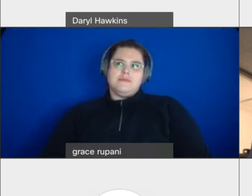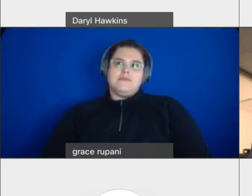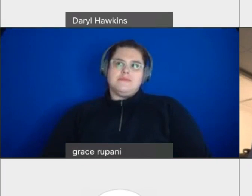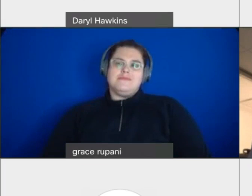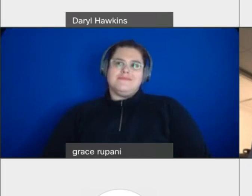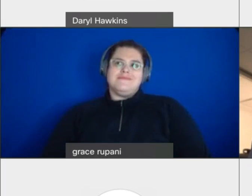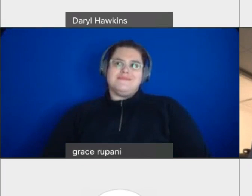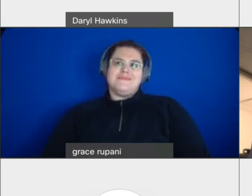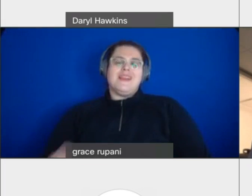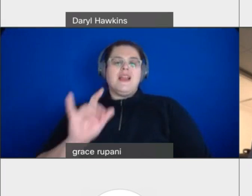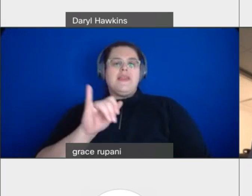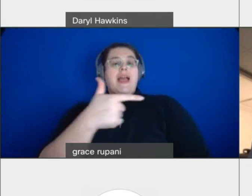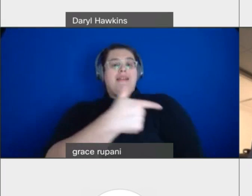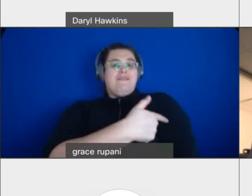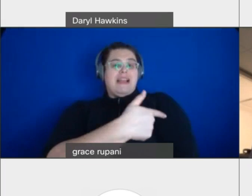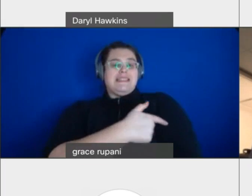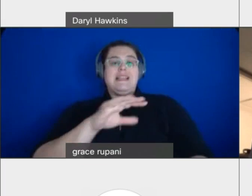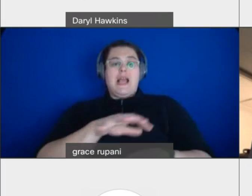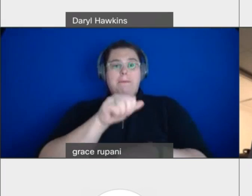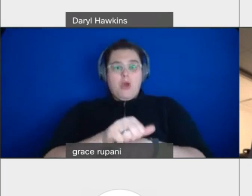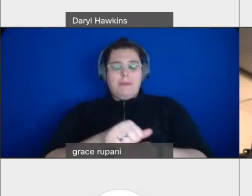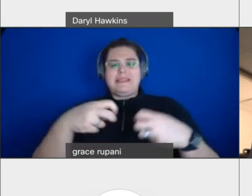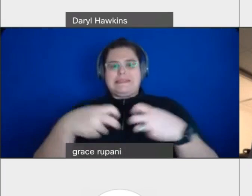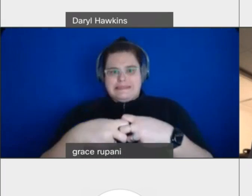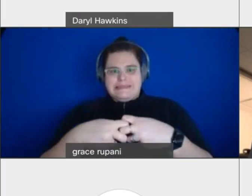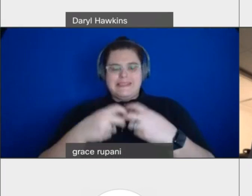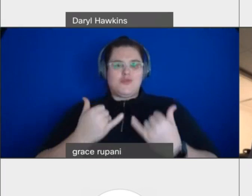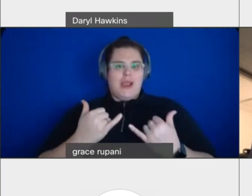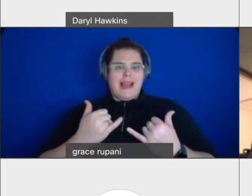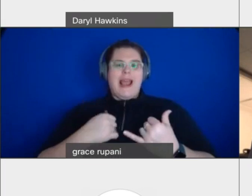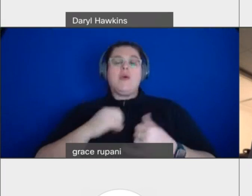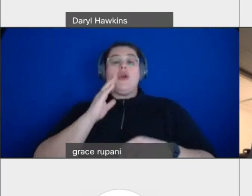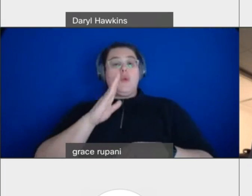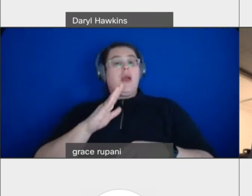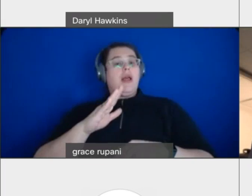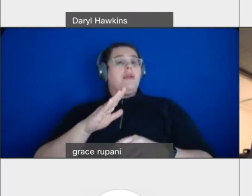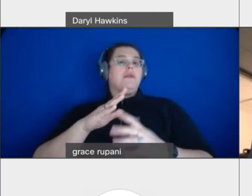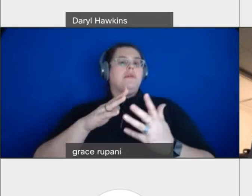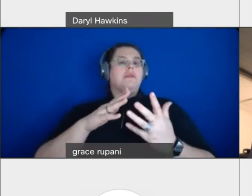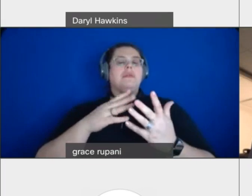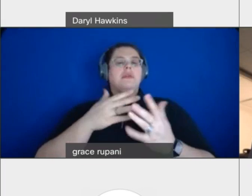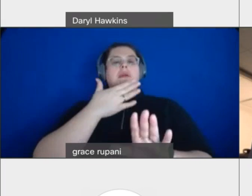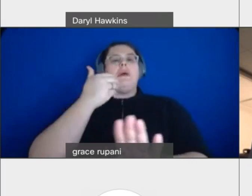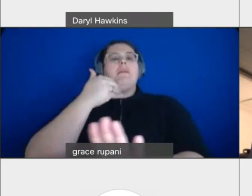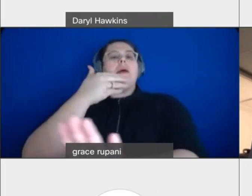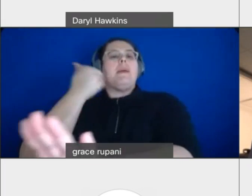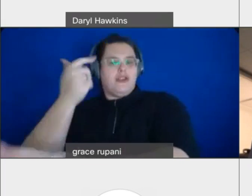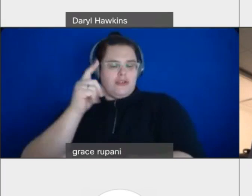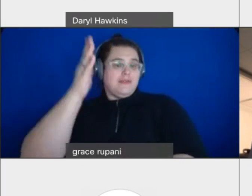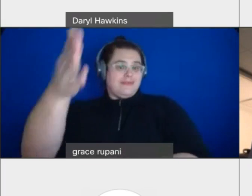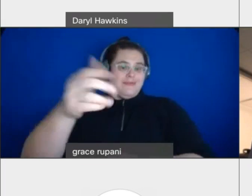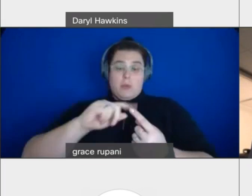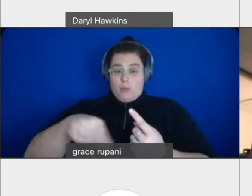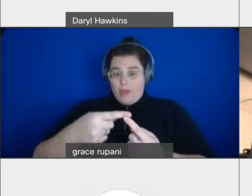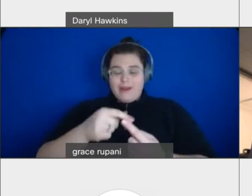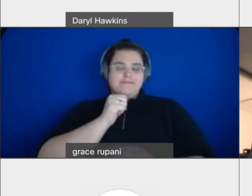gridlock vaccination appointments. So I can't say when, but it will be looking up